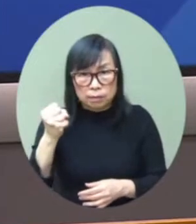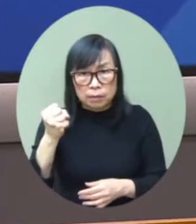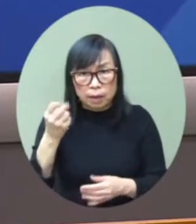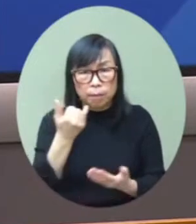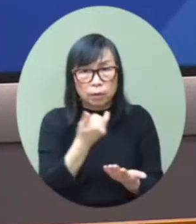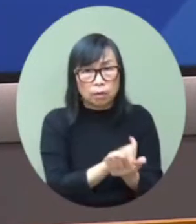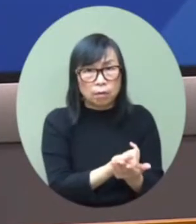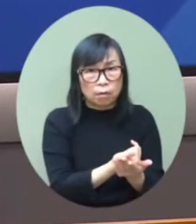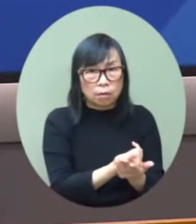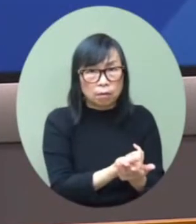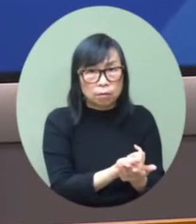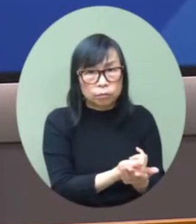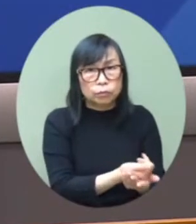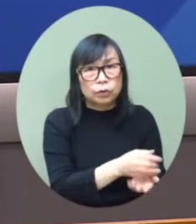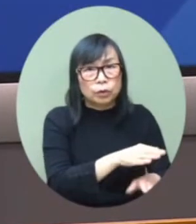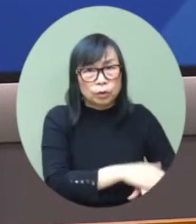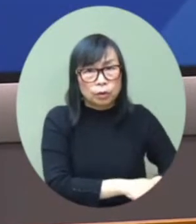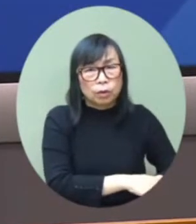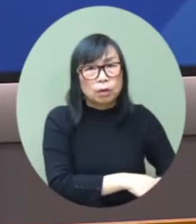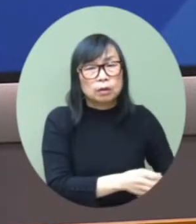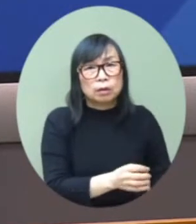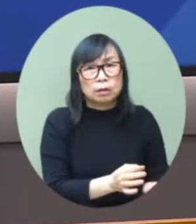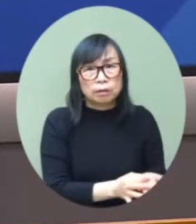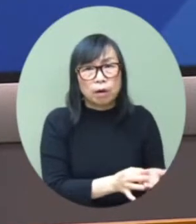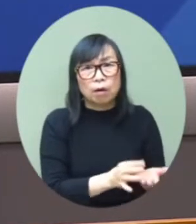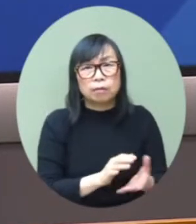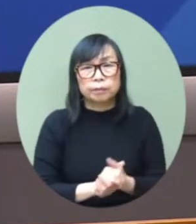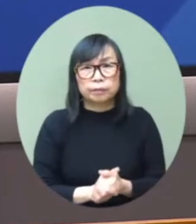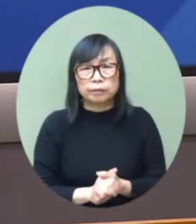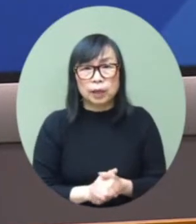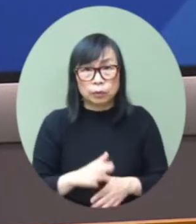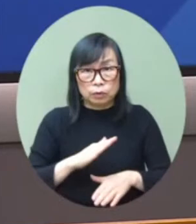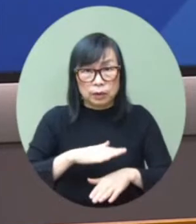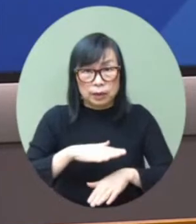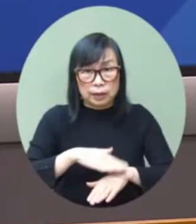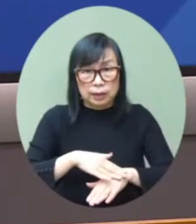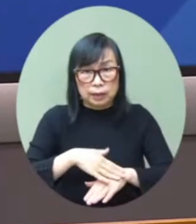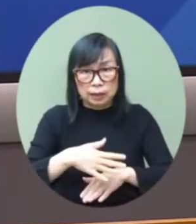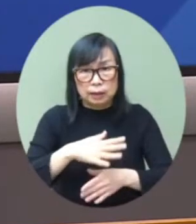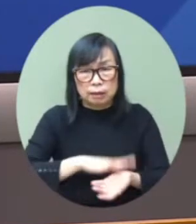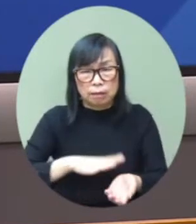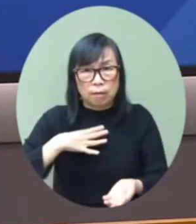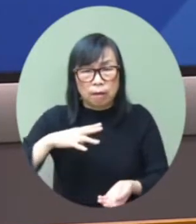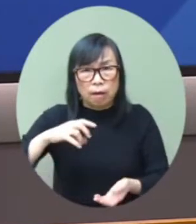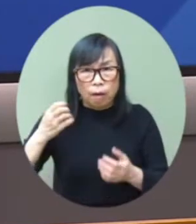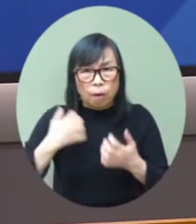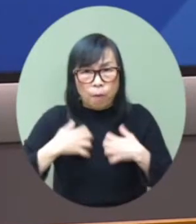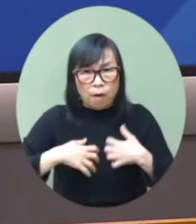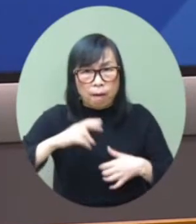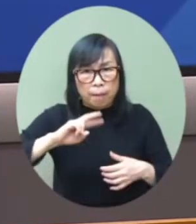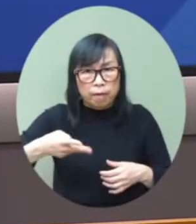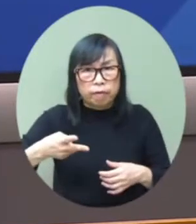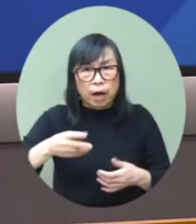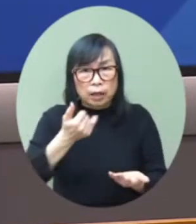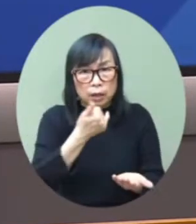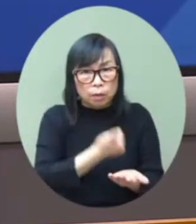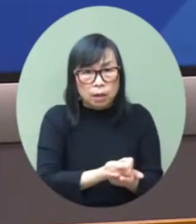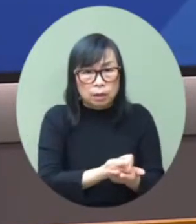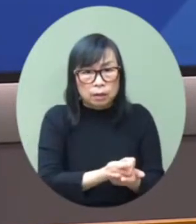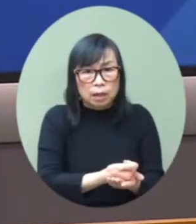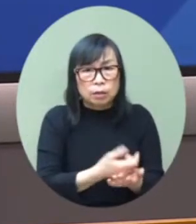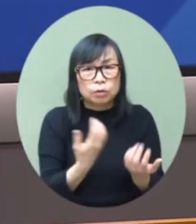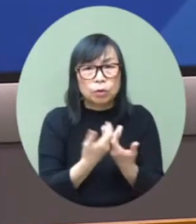of 1,350 spaces. However, due to the rapid development of the